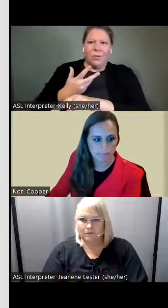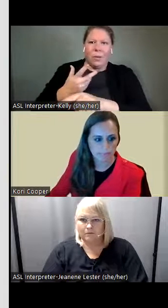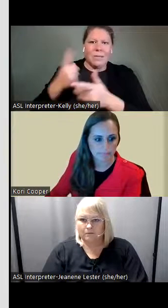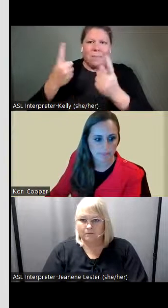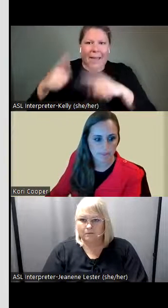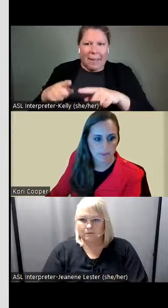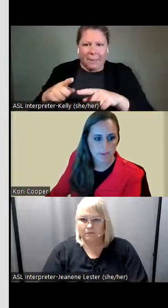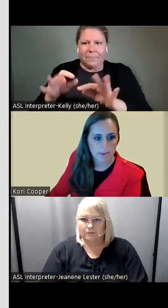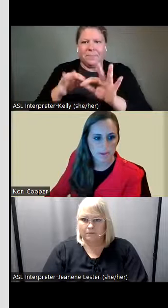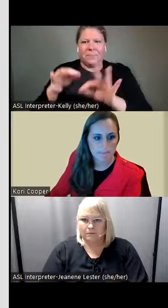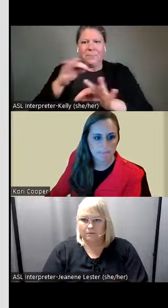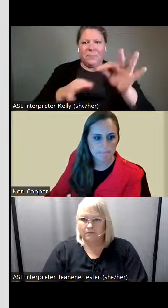work.